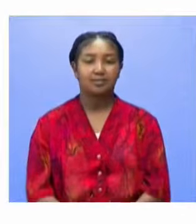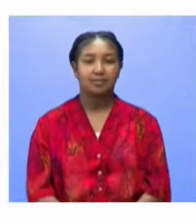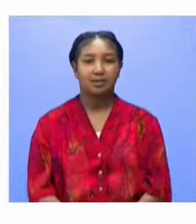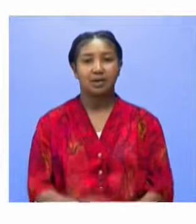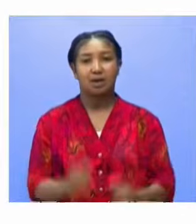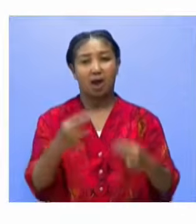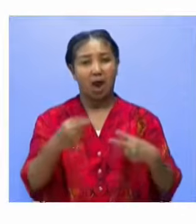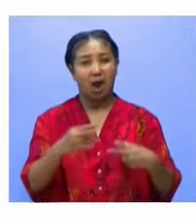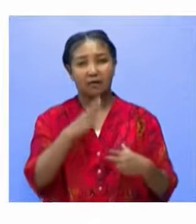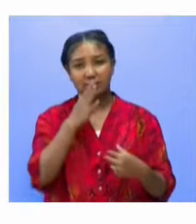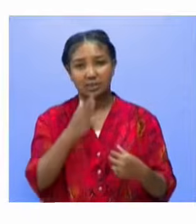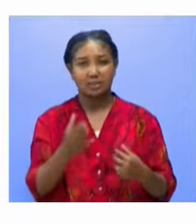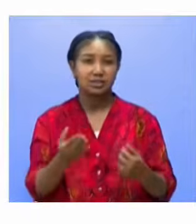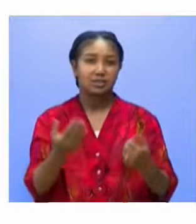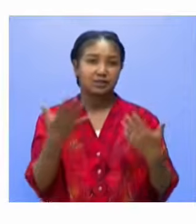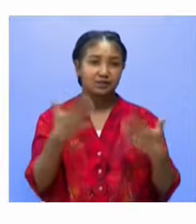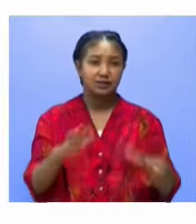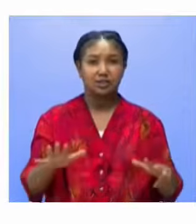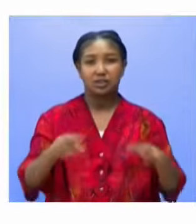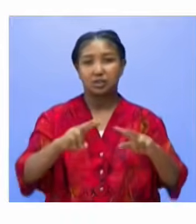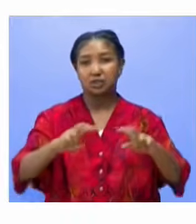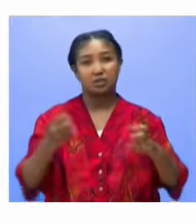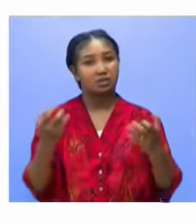I haven't finished the research yet.